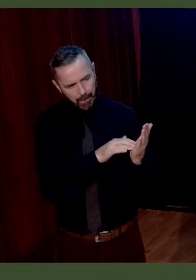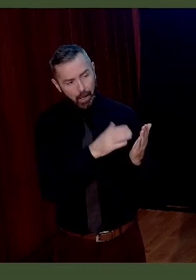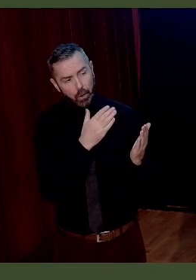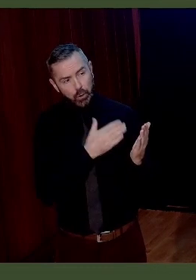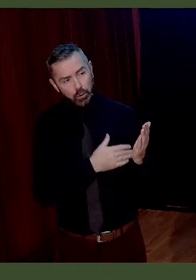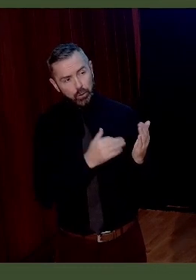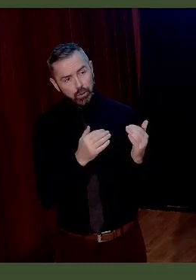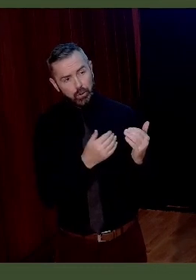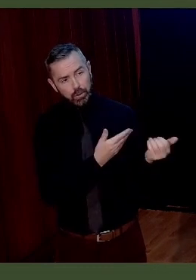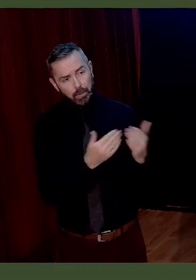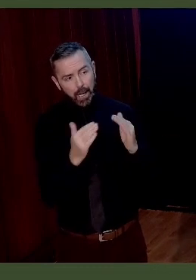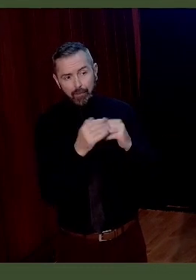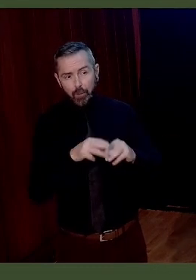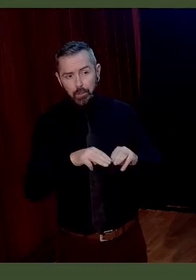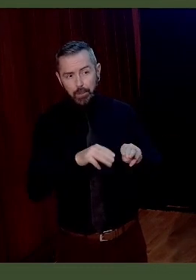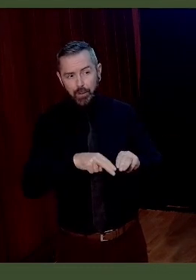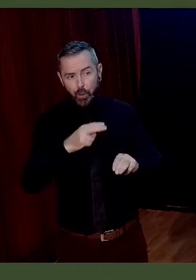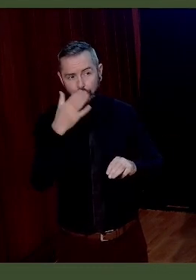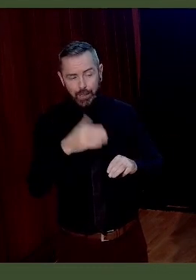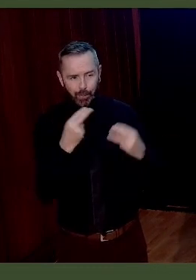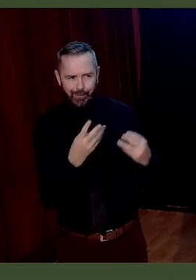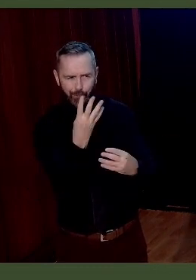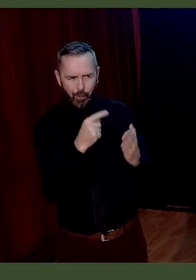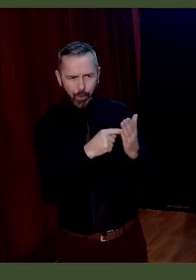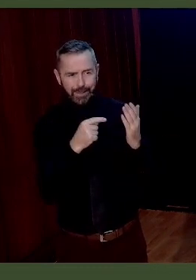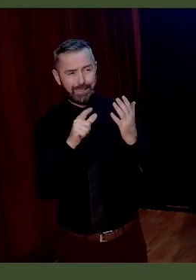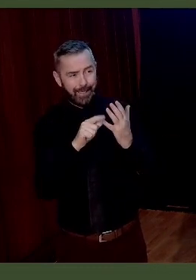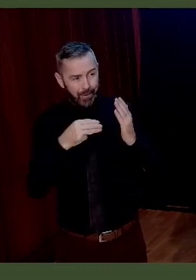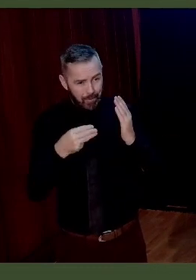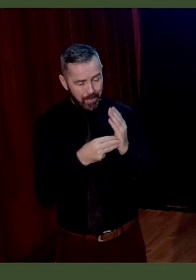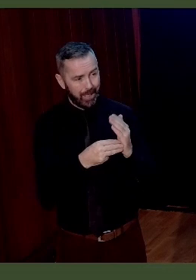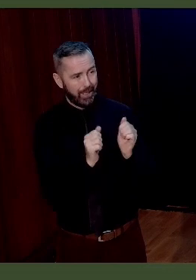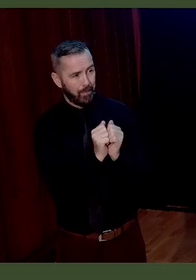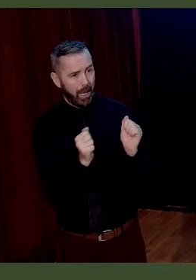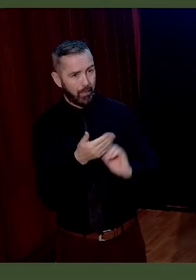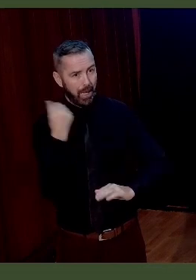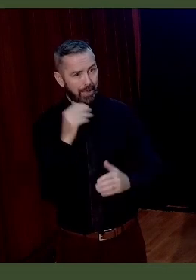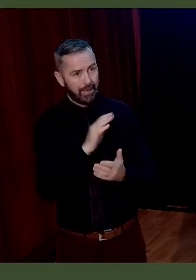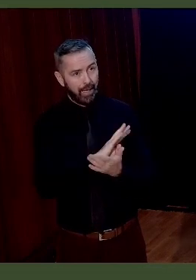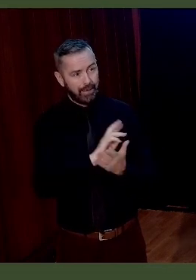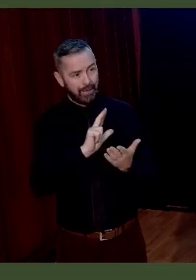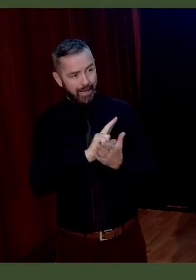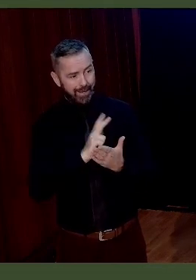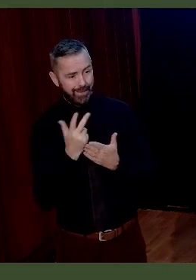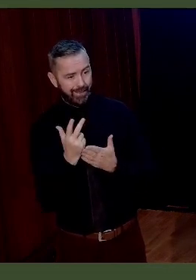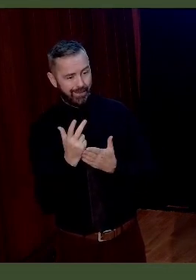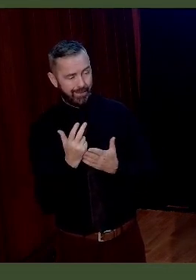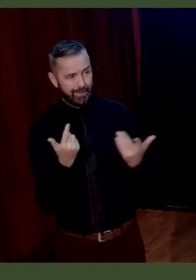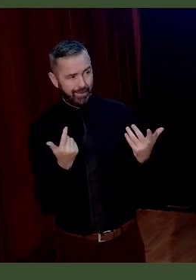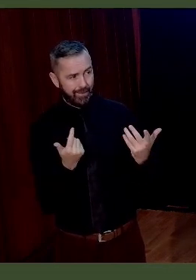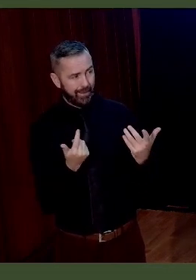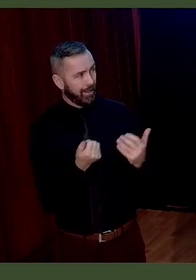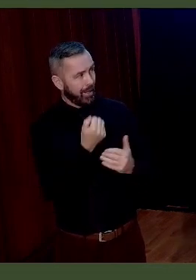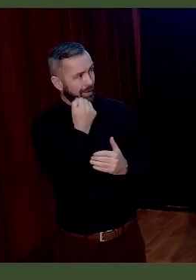on the north side, they were going to need £4.7 million in 1918. The